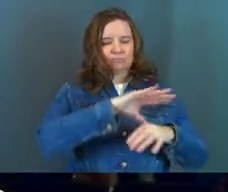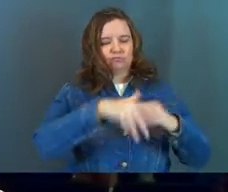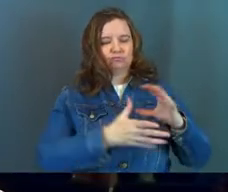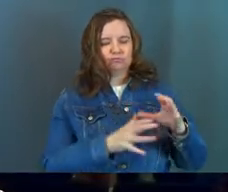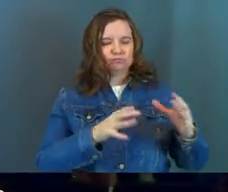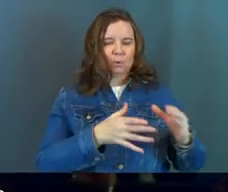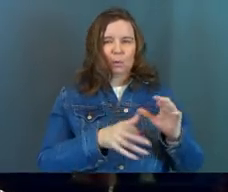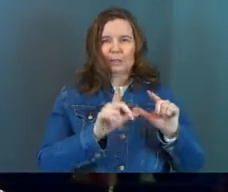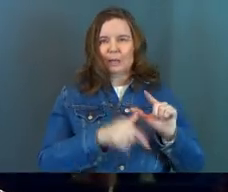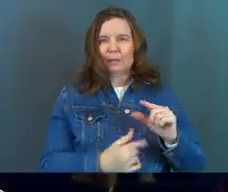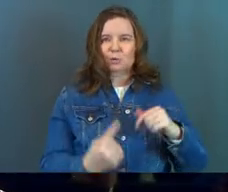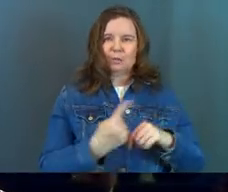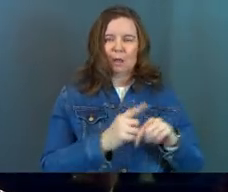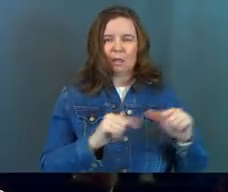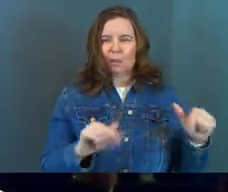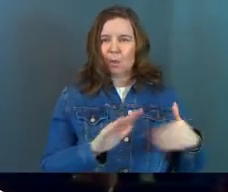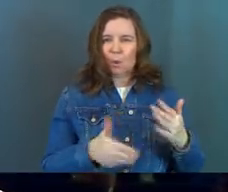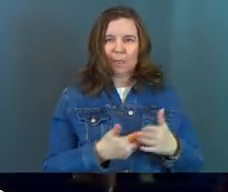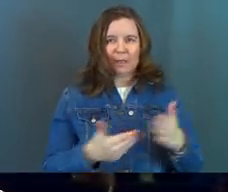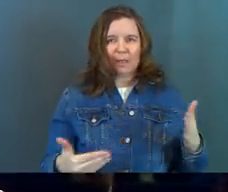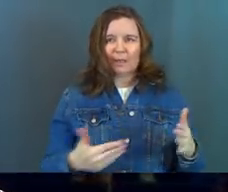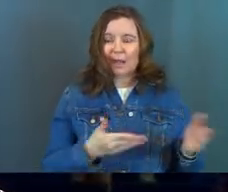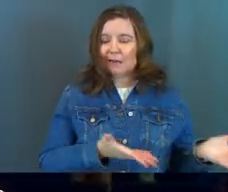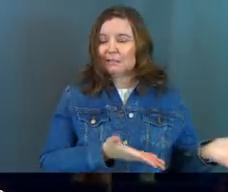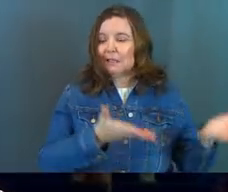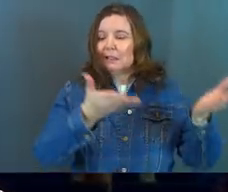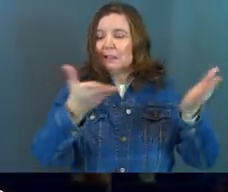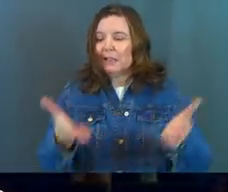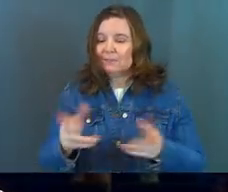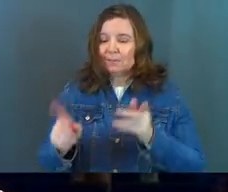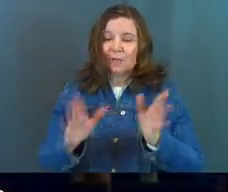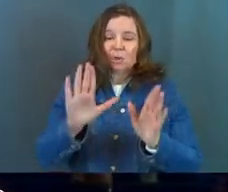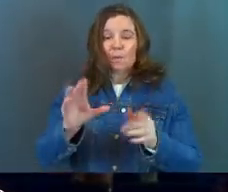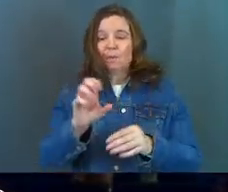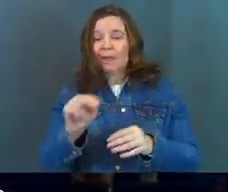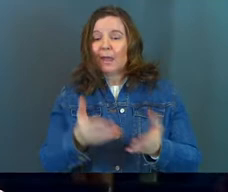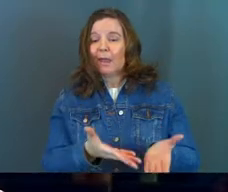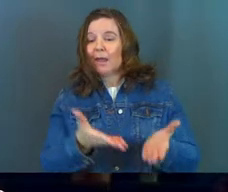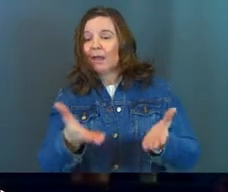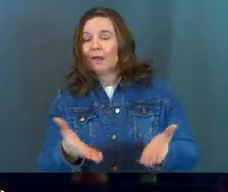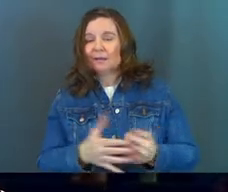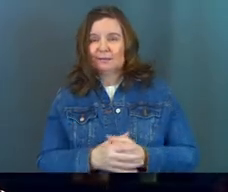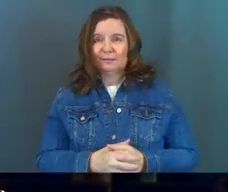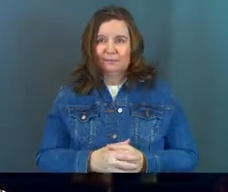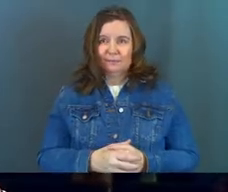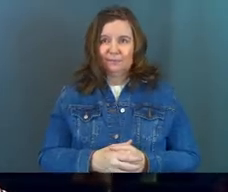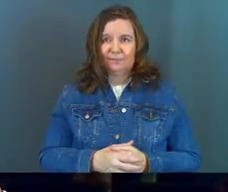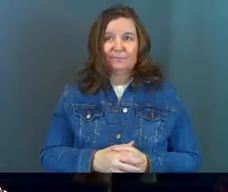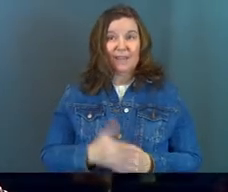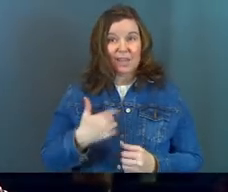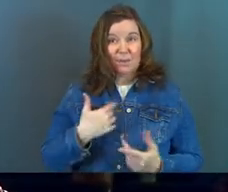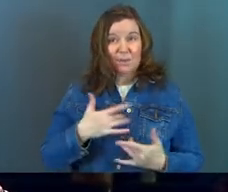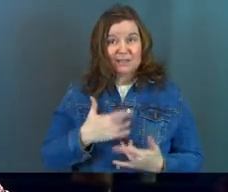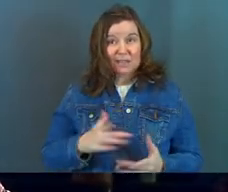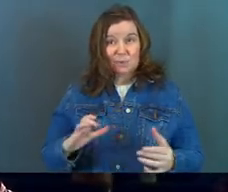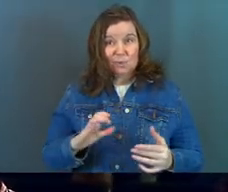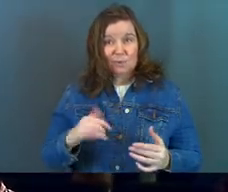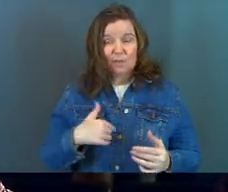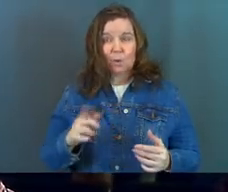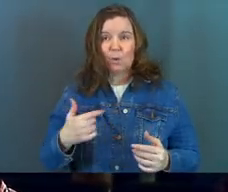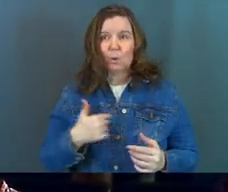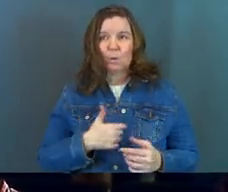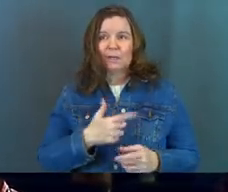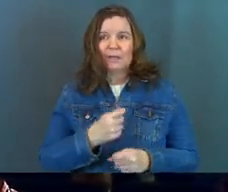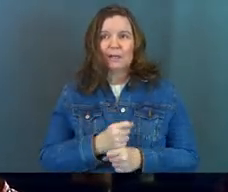right, with an expiration date and the whole thing and delivered to people, and here's your manna. And don't we do this thing where,